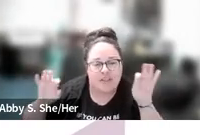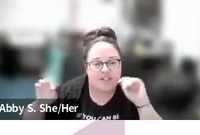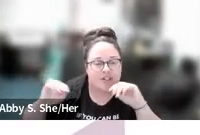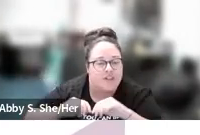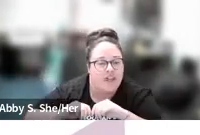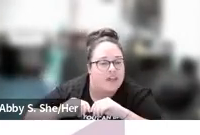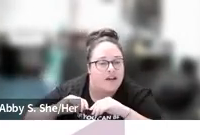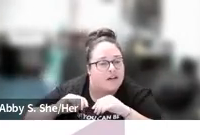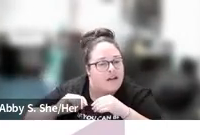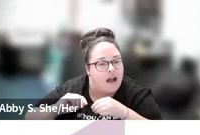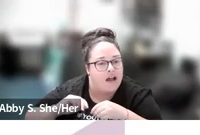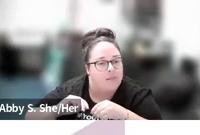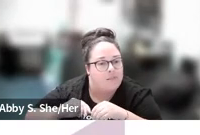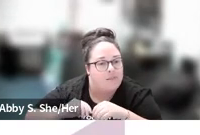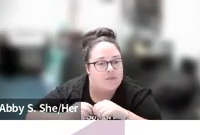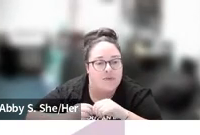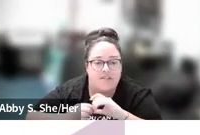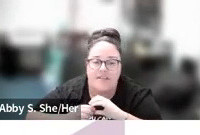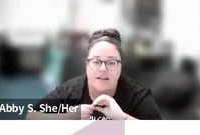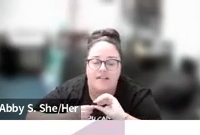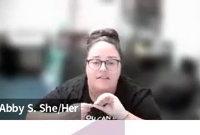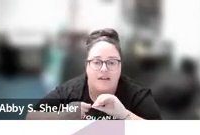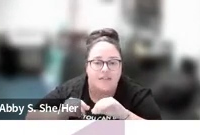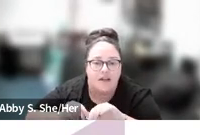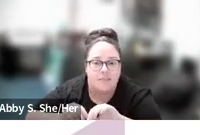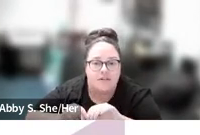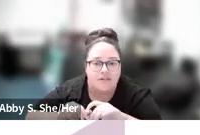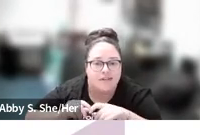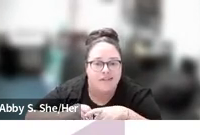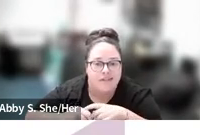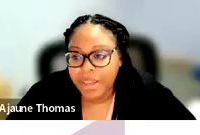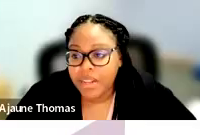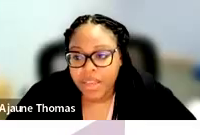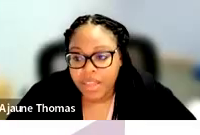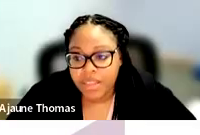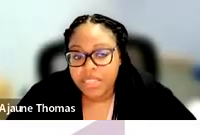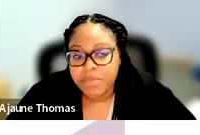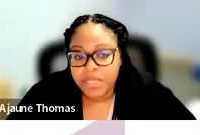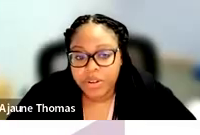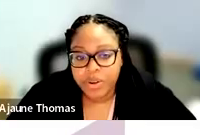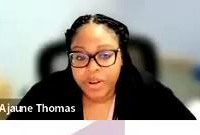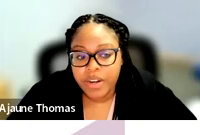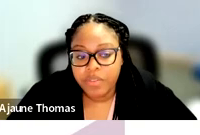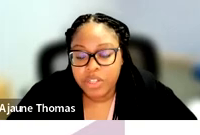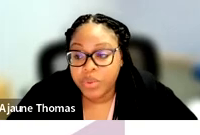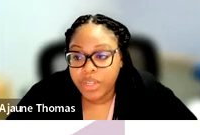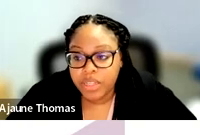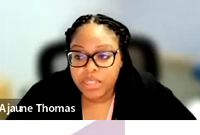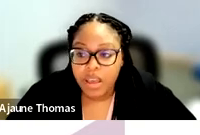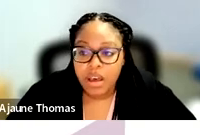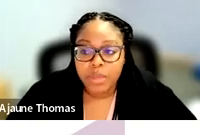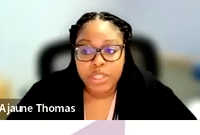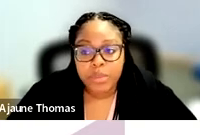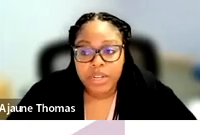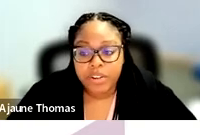who really took the cake here. So we just kind of left it up. Yep. And again, this depends on your individual